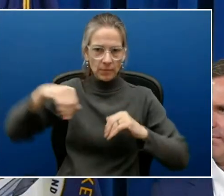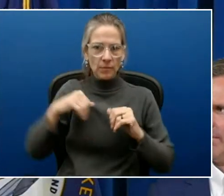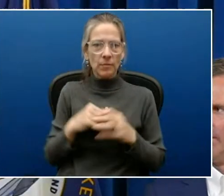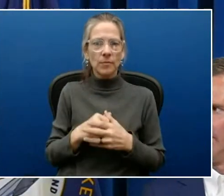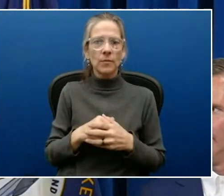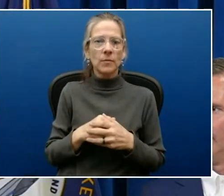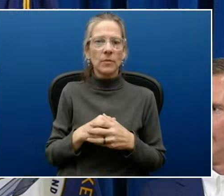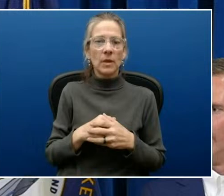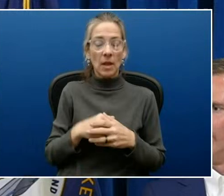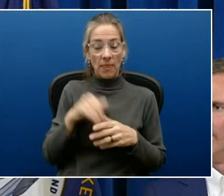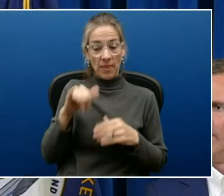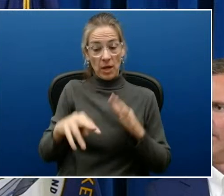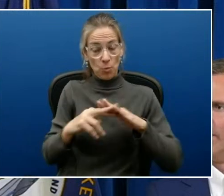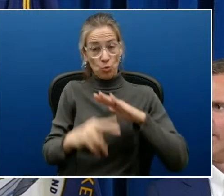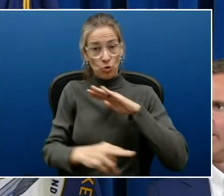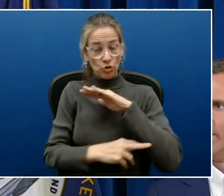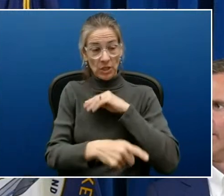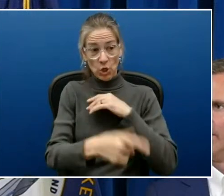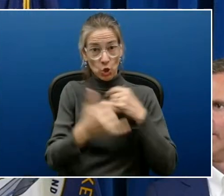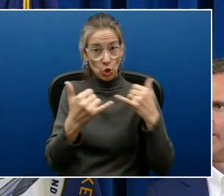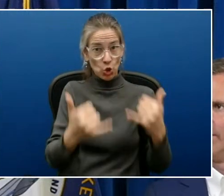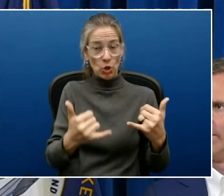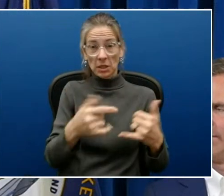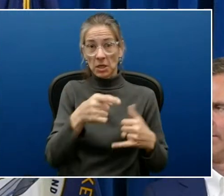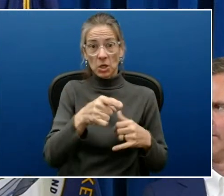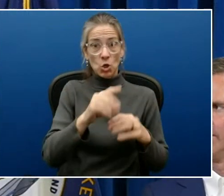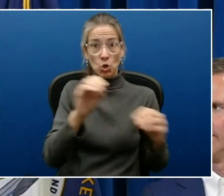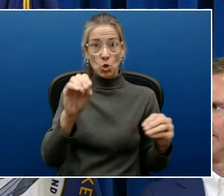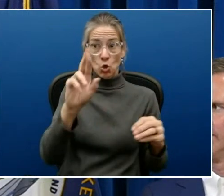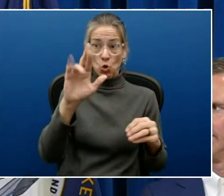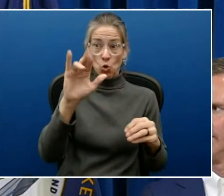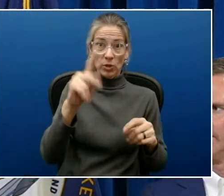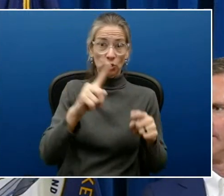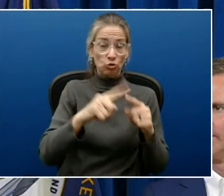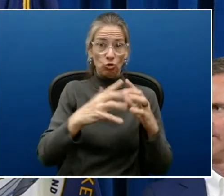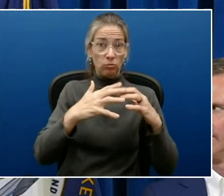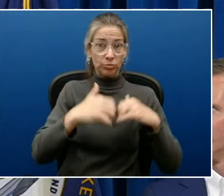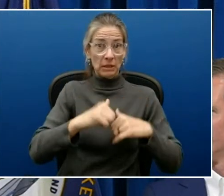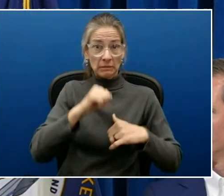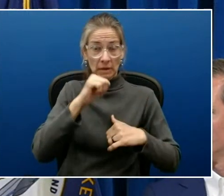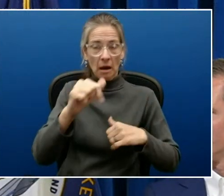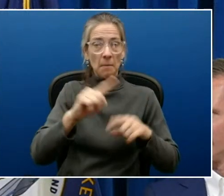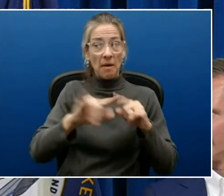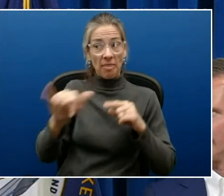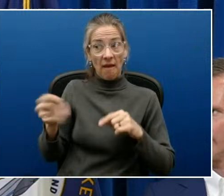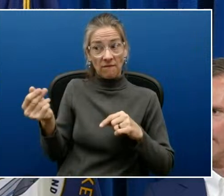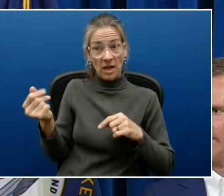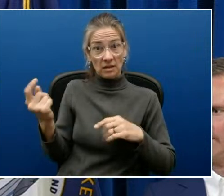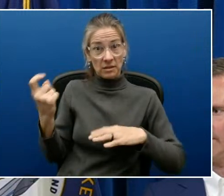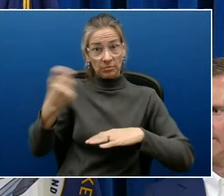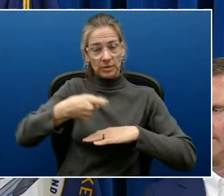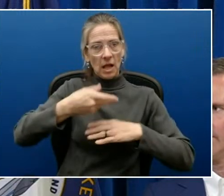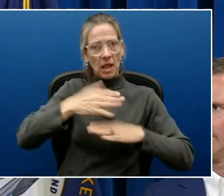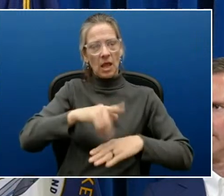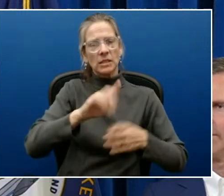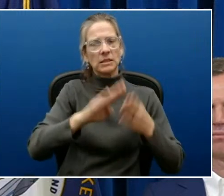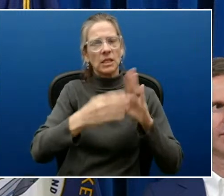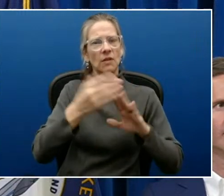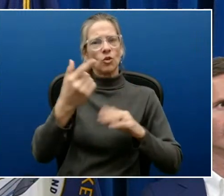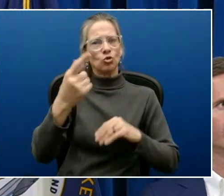While this bridge is not currently at risk for critical failure, the funding awarded will allow the City of Georgetown